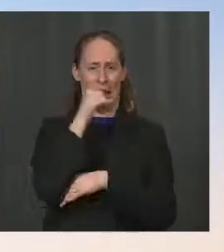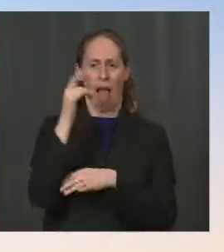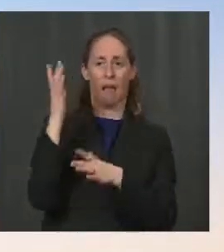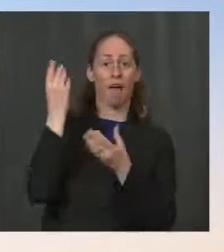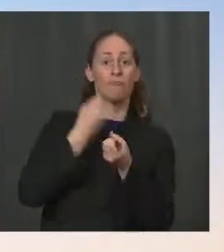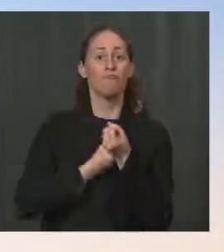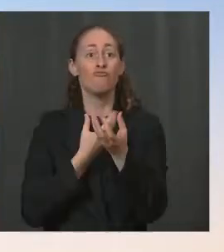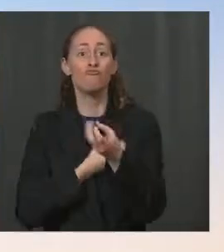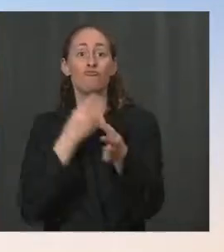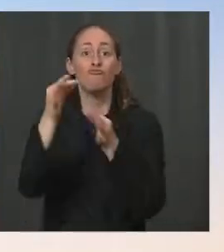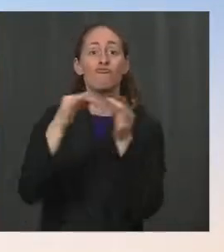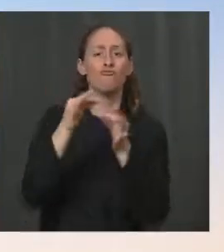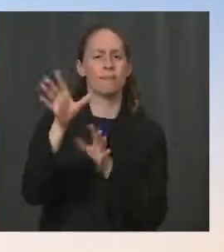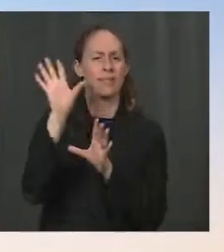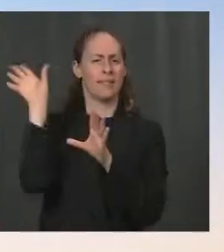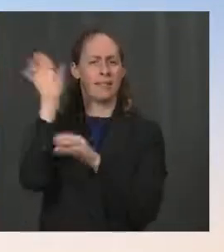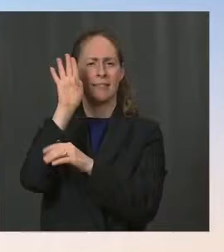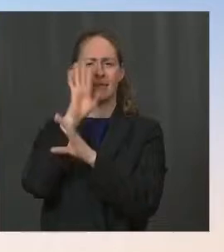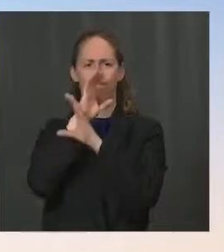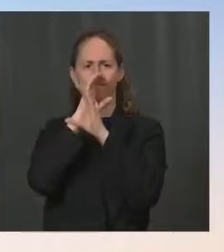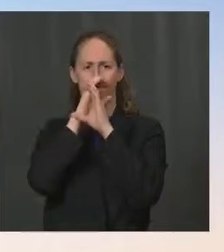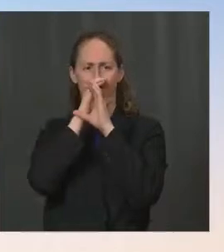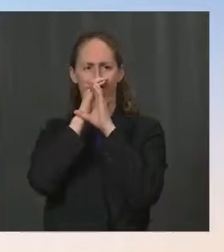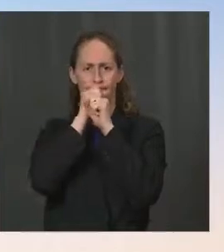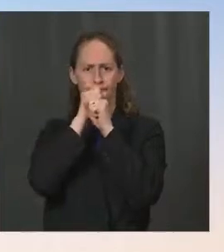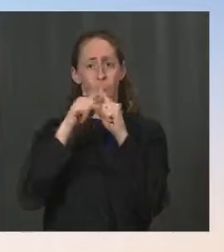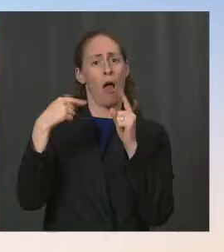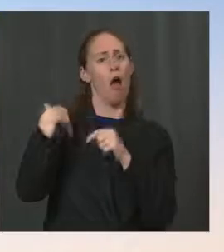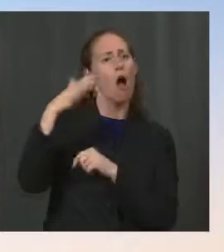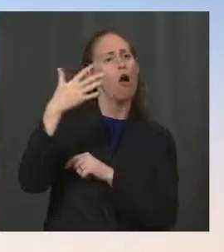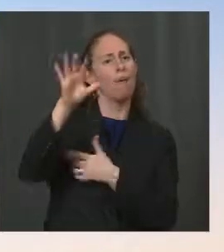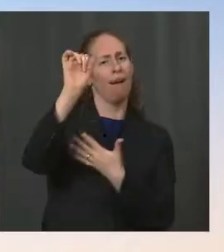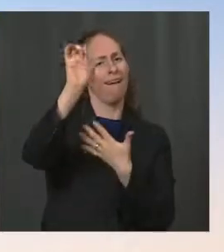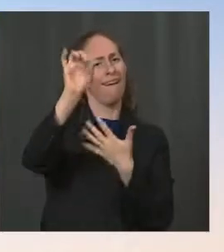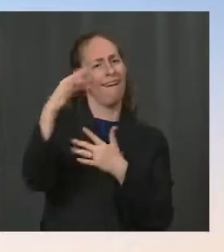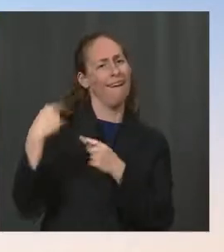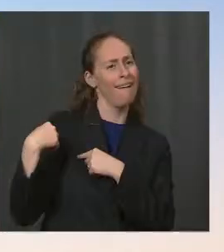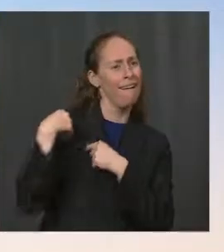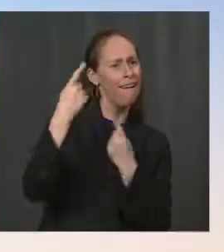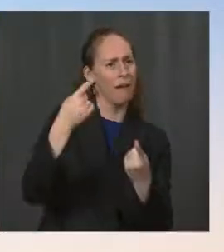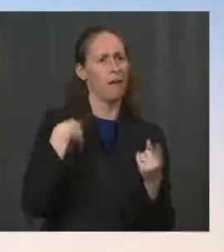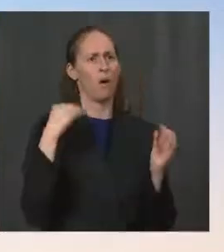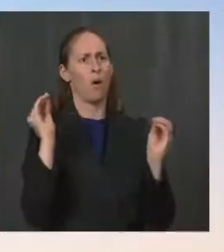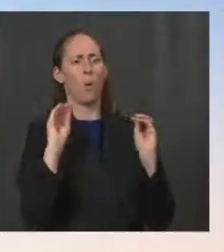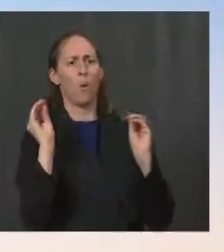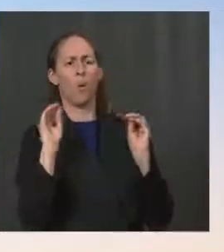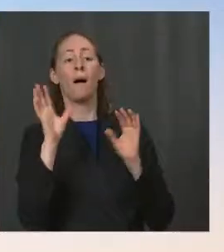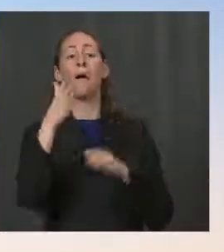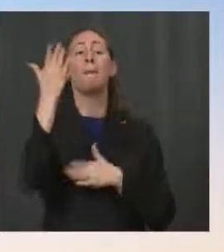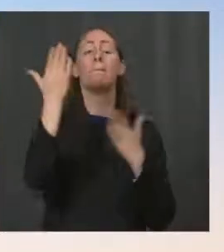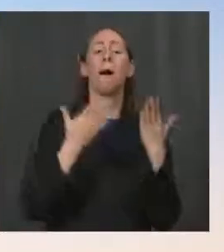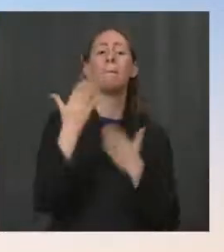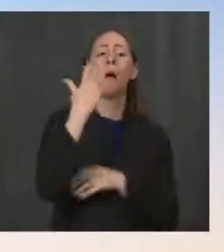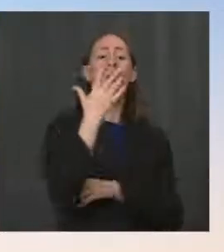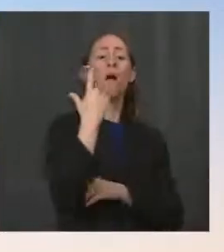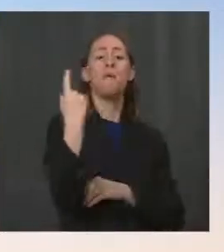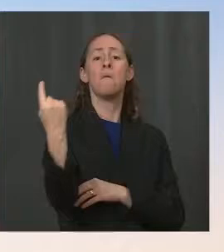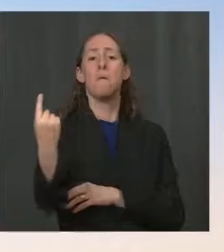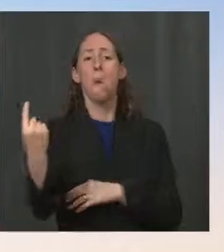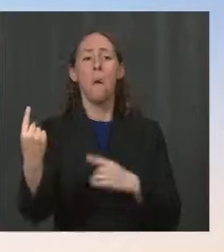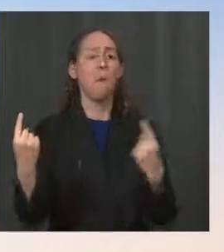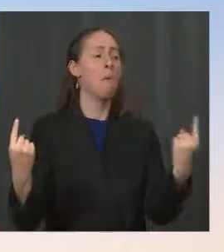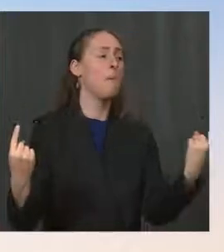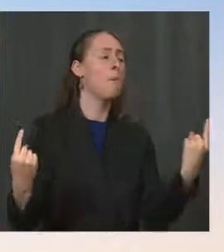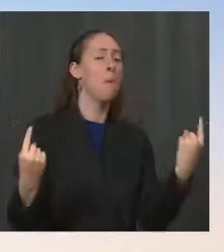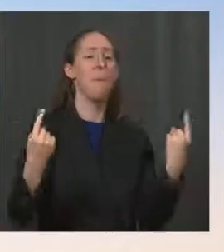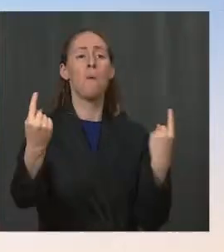stated many times that no one anticipated, the vast majority, I should say, there may have been individuals and agencies, so I don't want to eliminate that